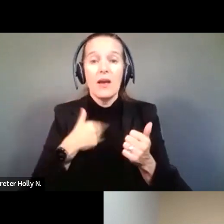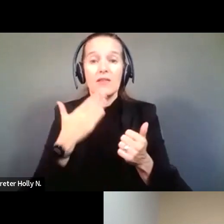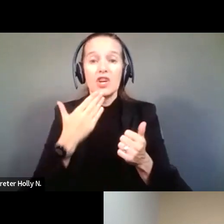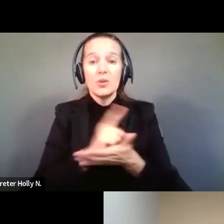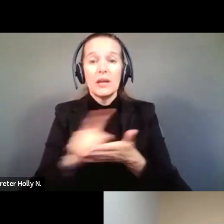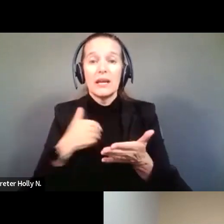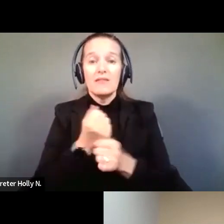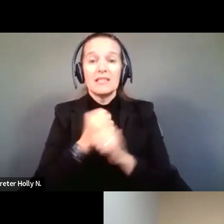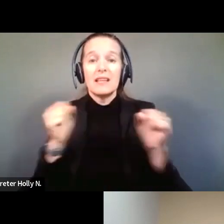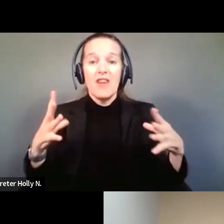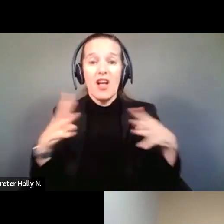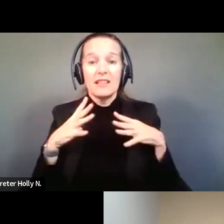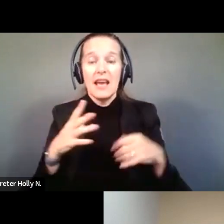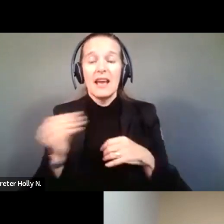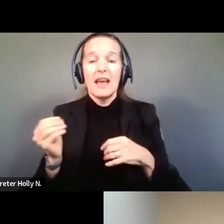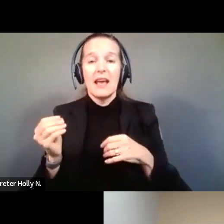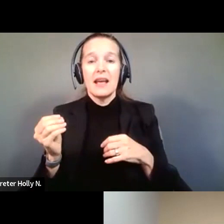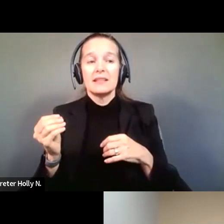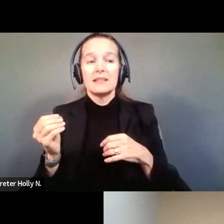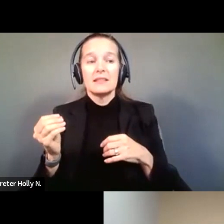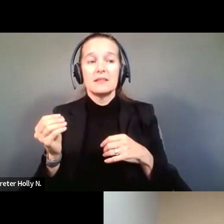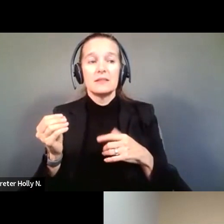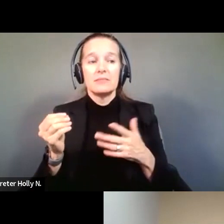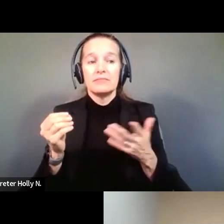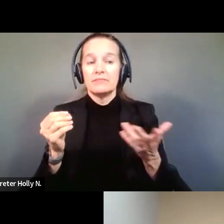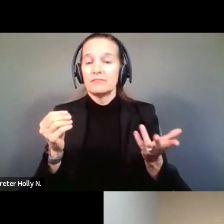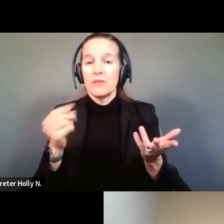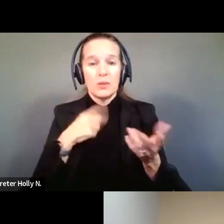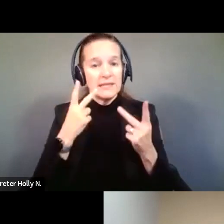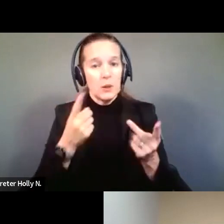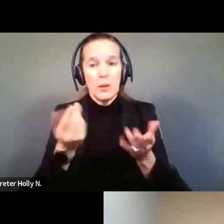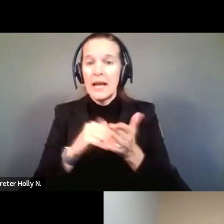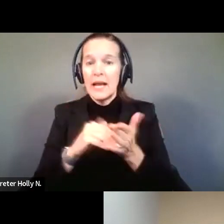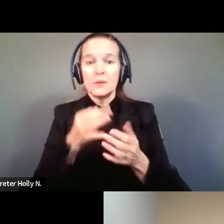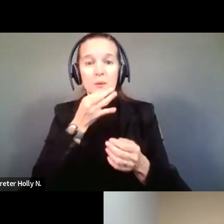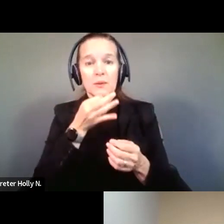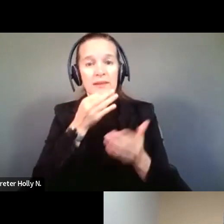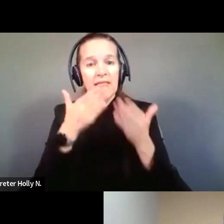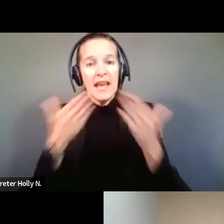have a safe holiday, and we'll see you again soon. Thank you.